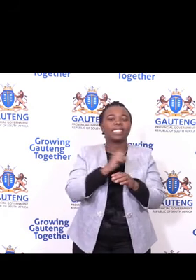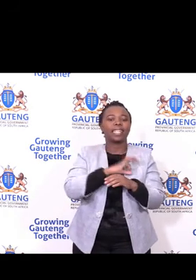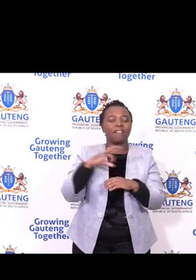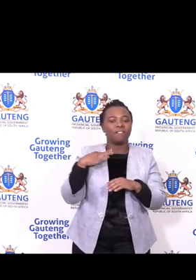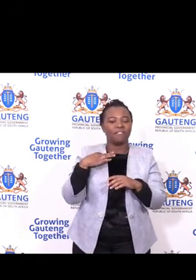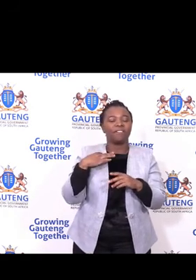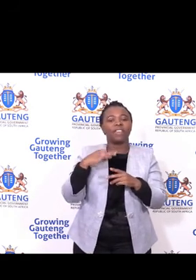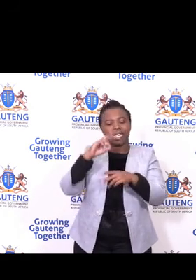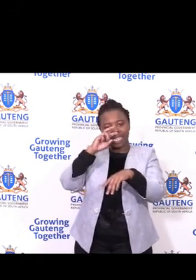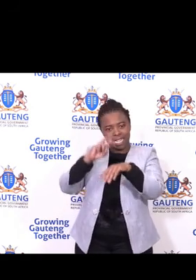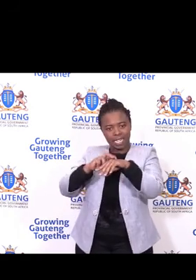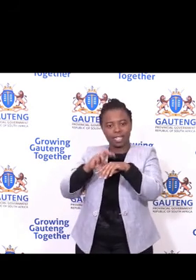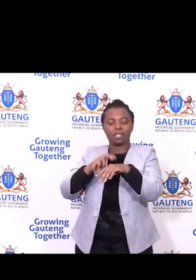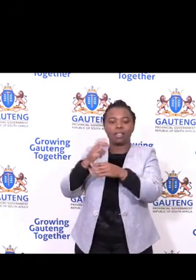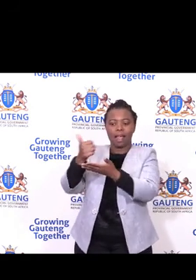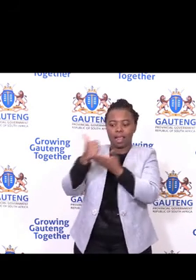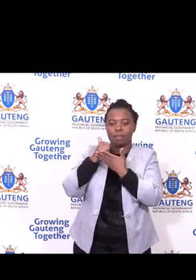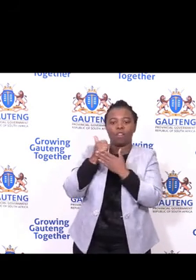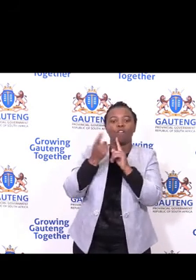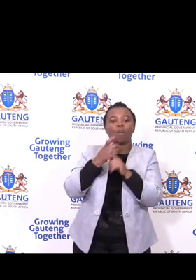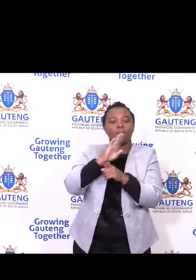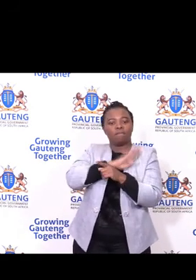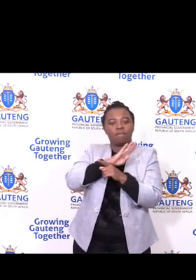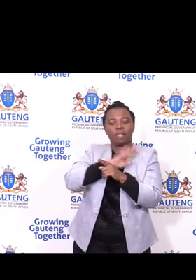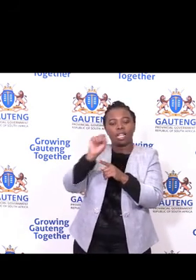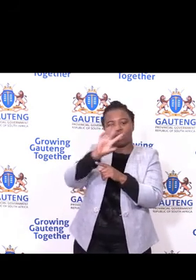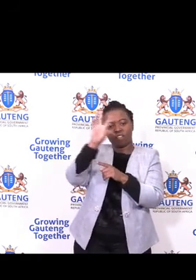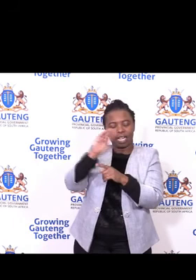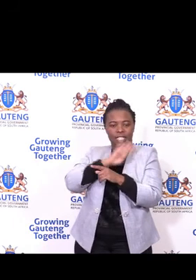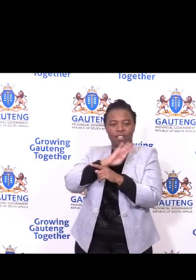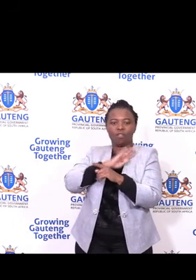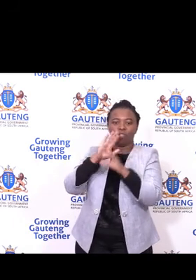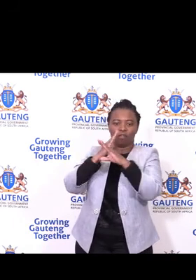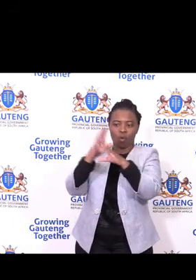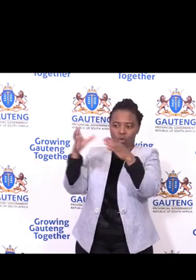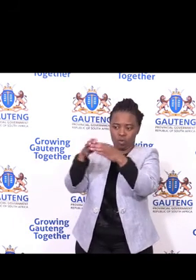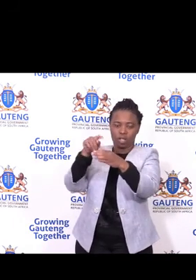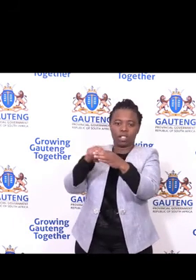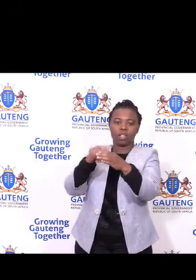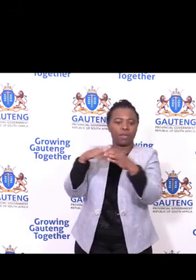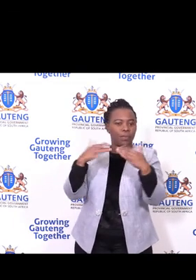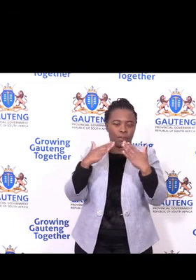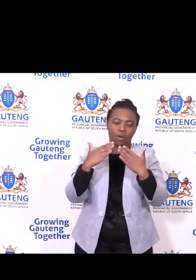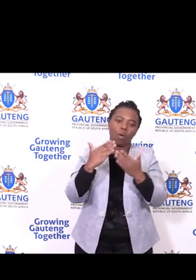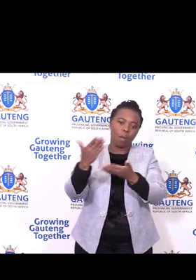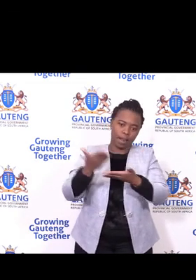getting from the South African National Defence Force, which we truly welcome.